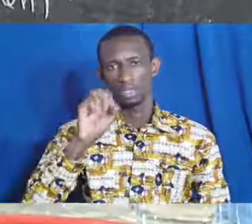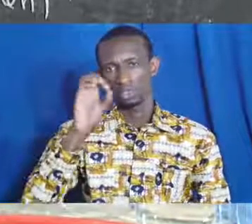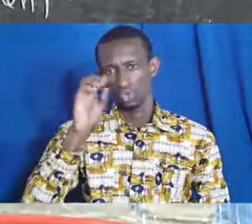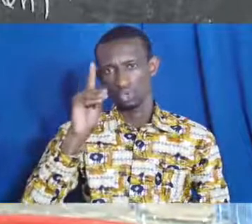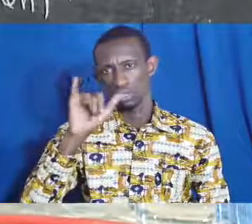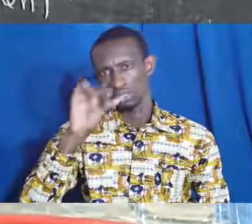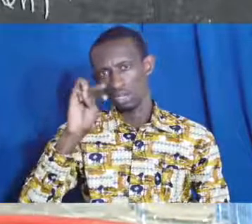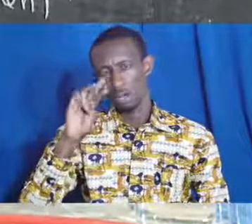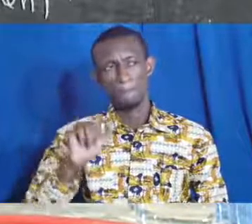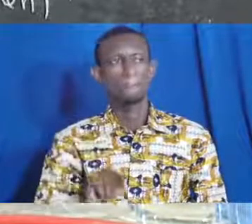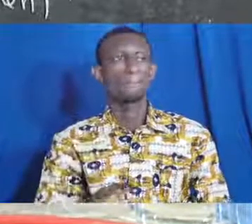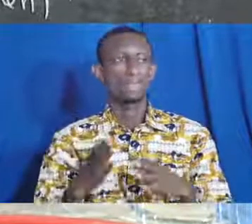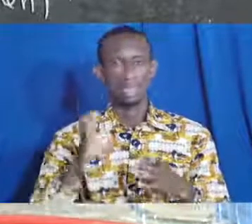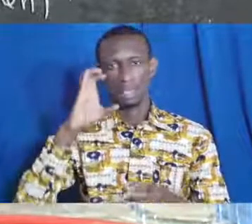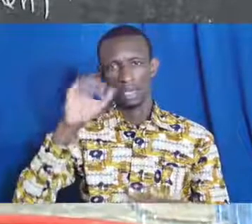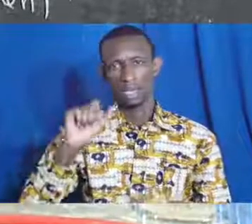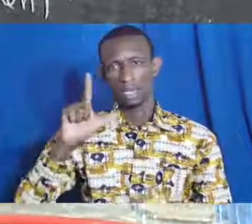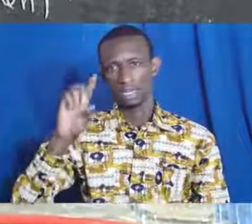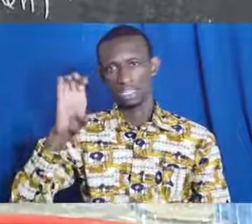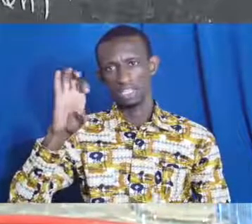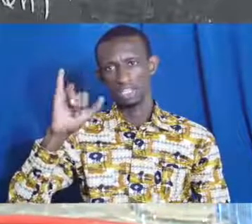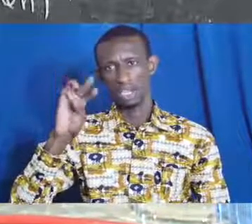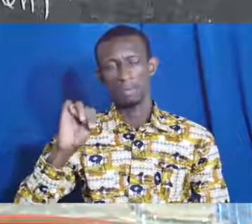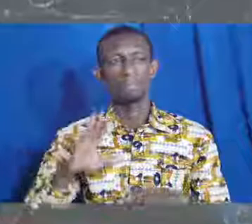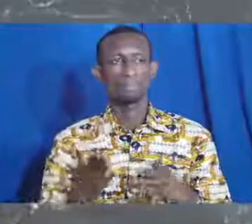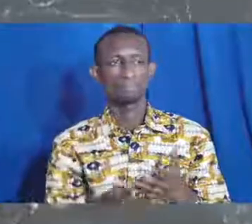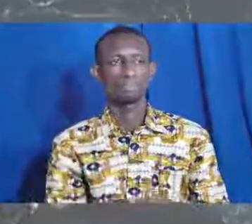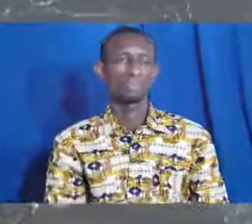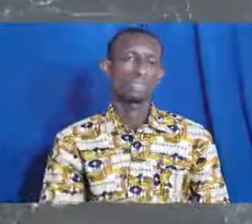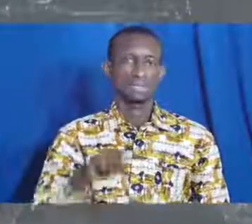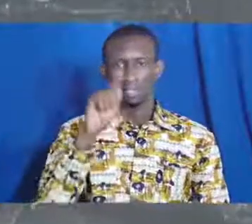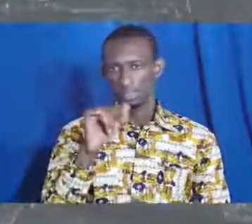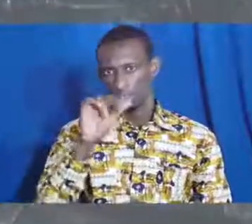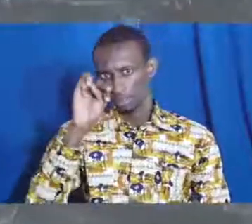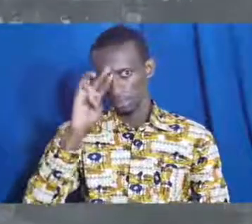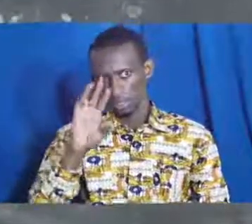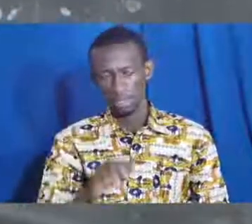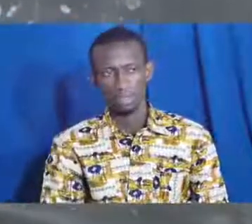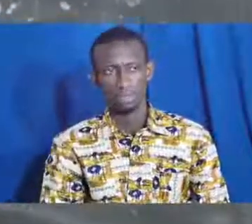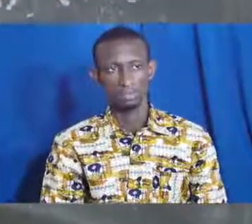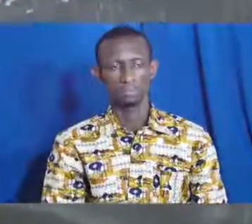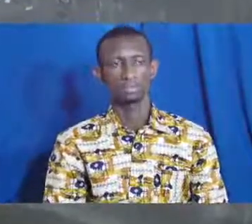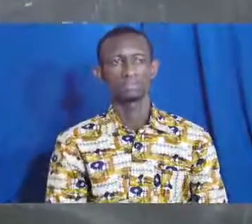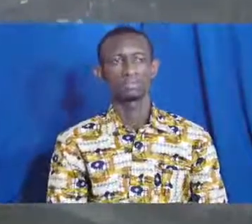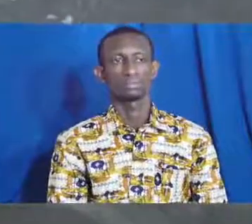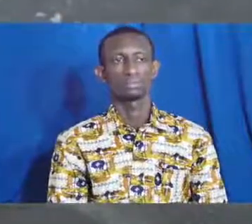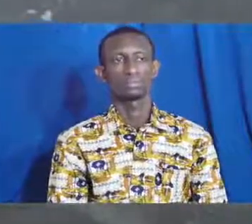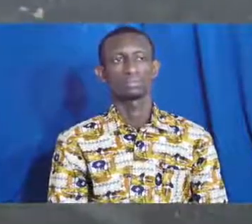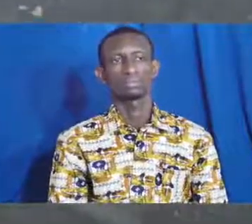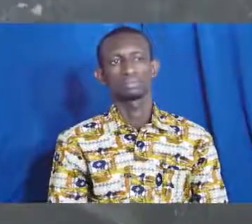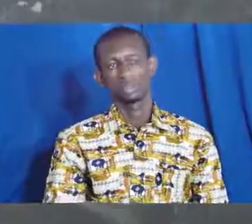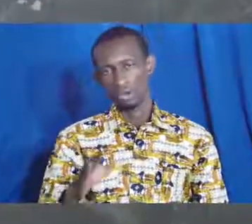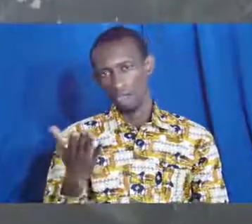magnesium, aluminium, you have zinc, you have lead, or before lead you